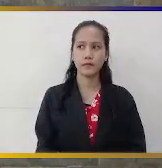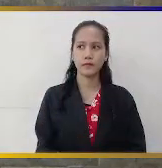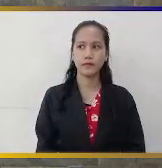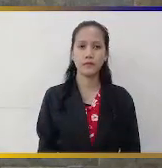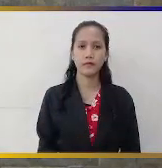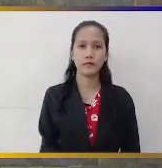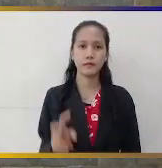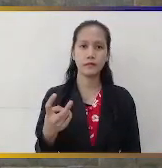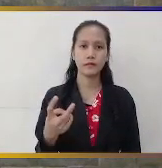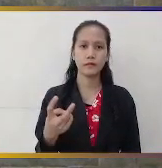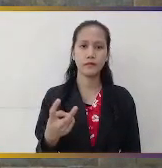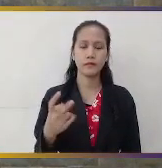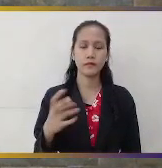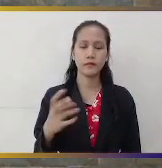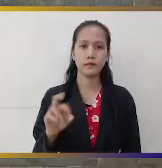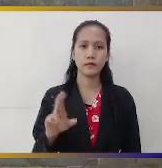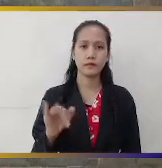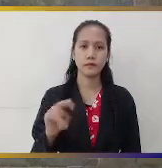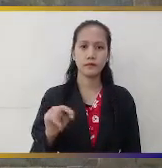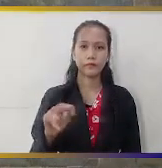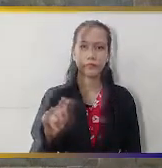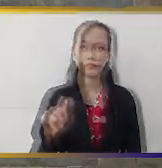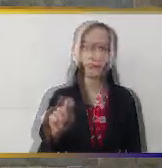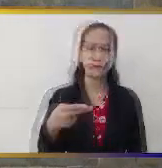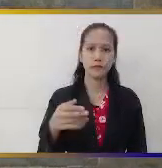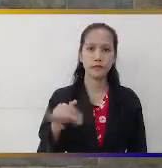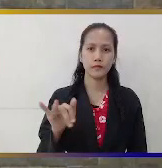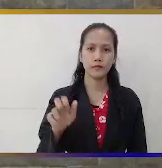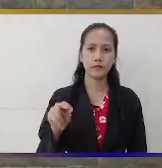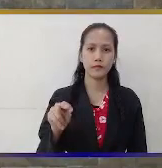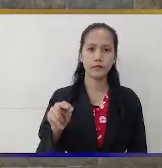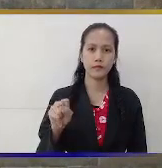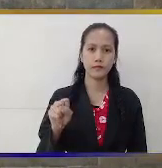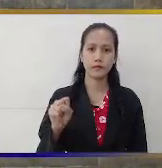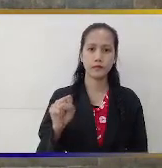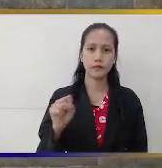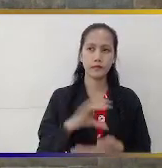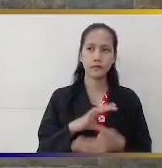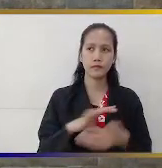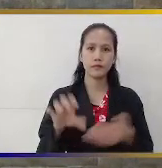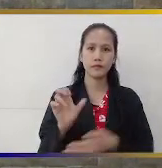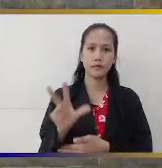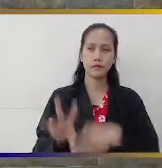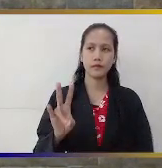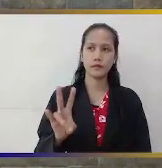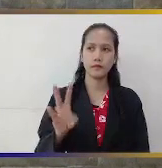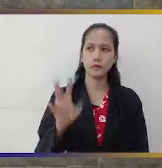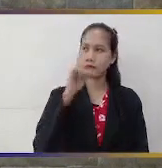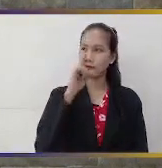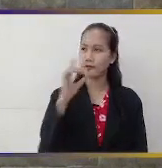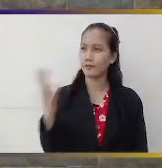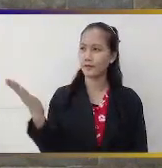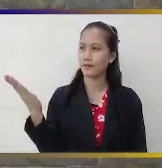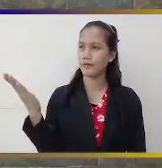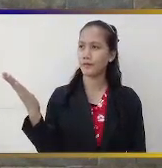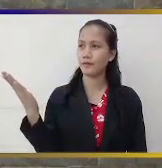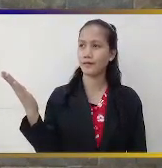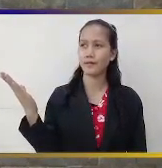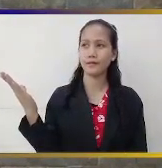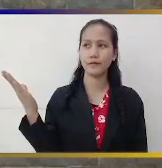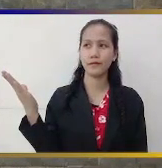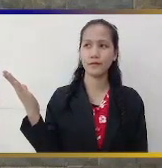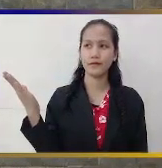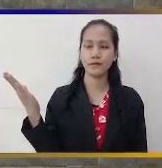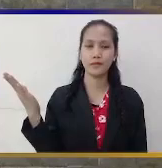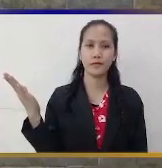9. Now we're in chapter 3. 2 Corinthians chapter 3 and verse 17. Now the Spirit is the Spirit, and where the Spirit